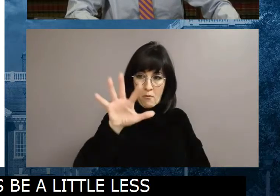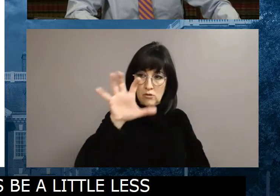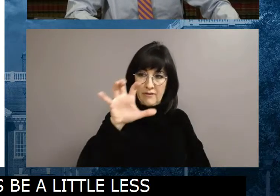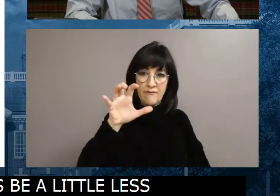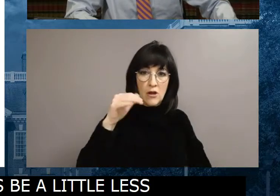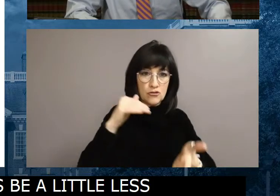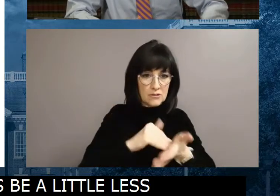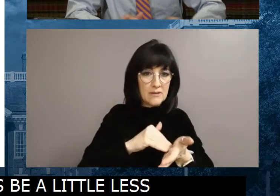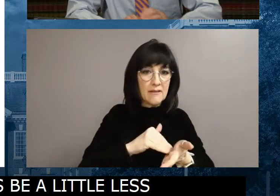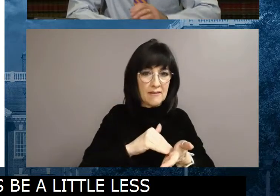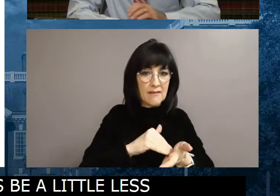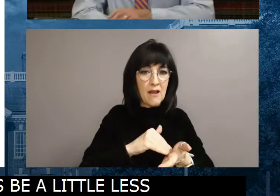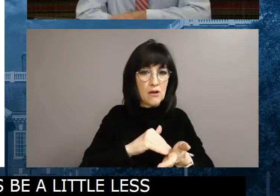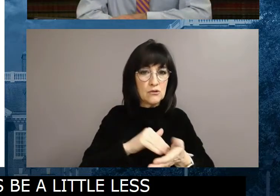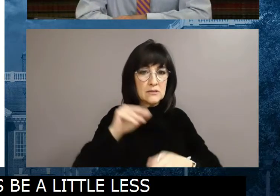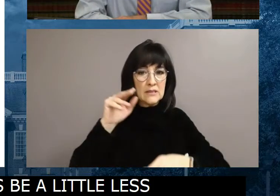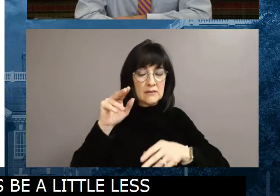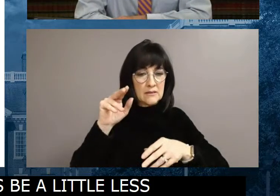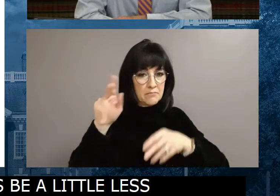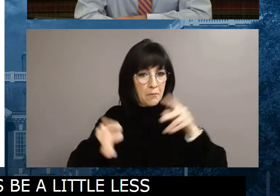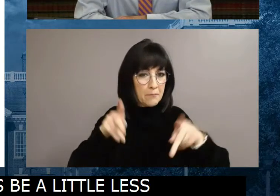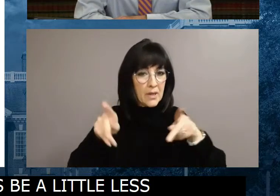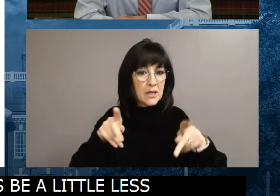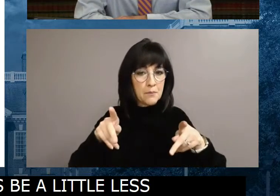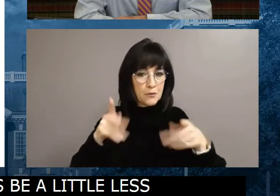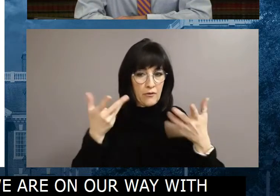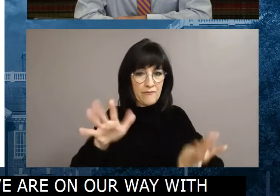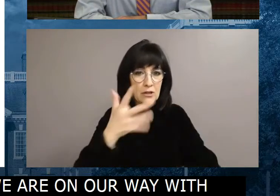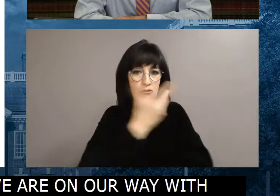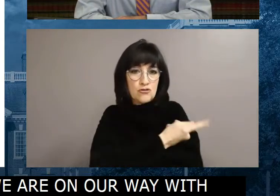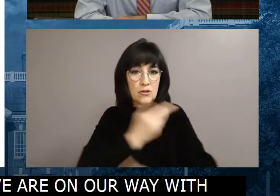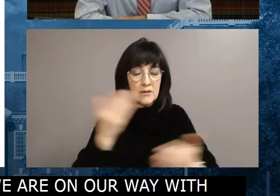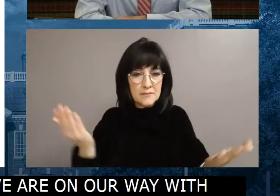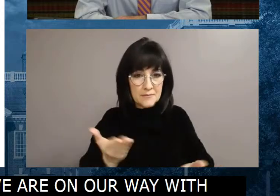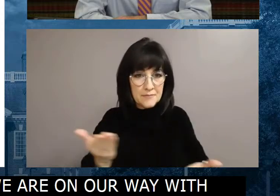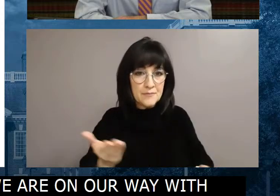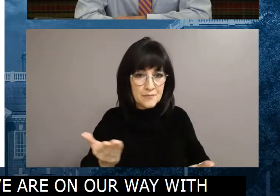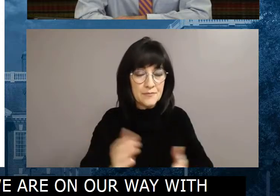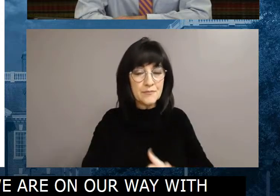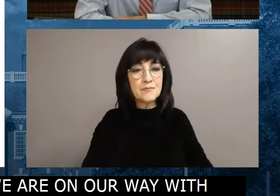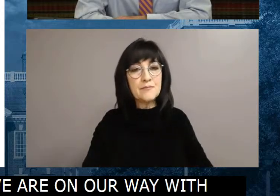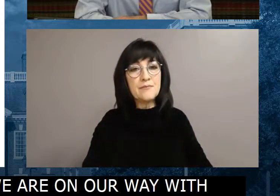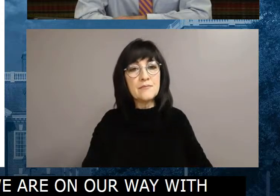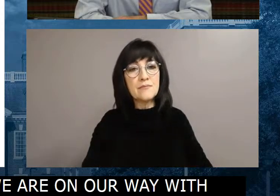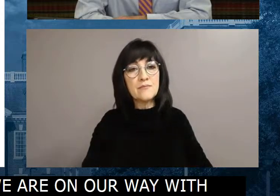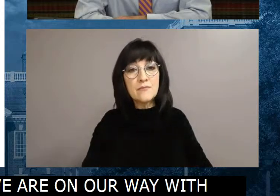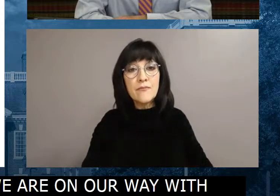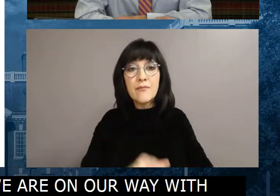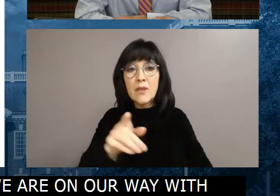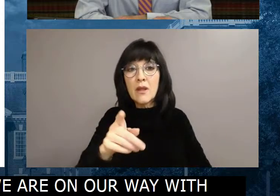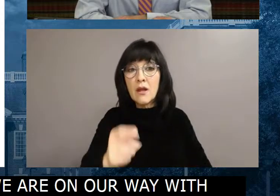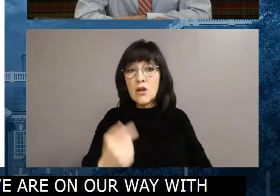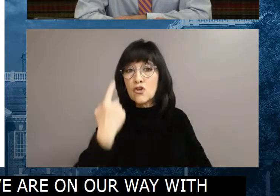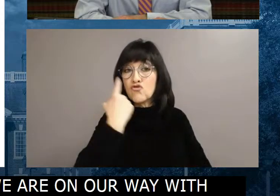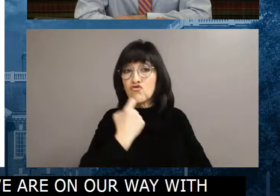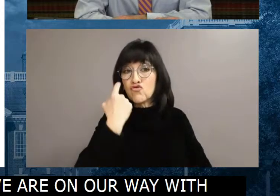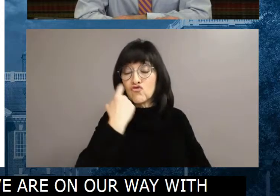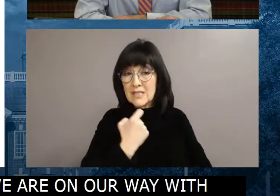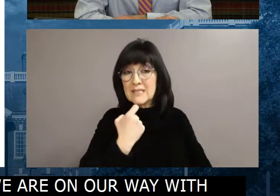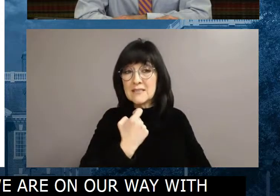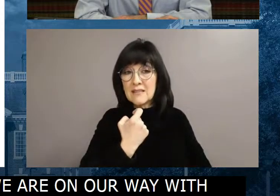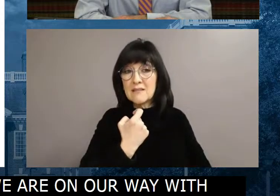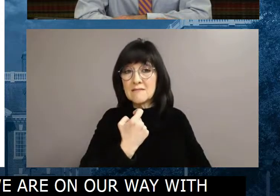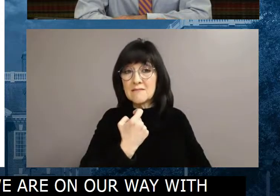500,000 administered. Here's new positive cases. You can see the most recent surge that we've had starting